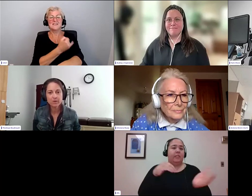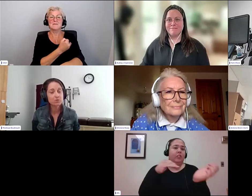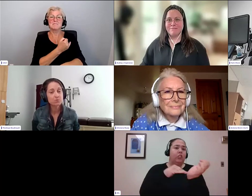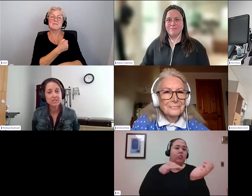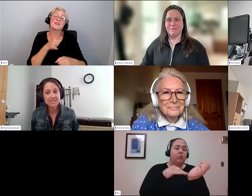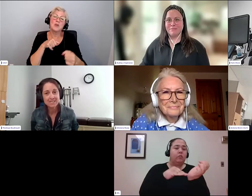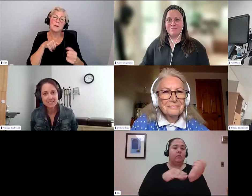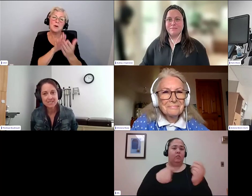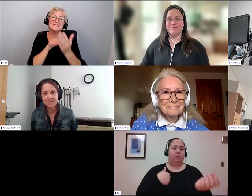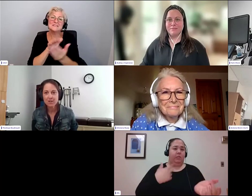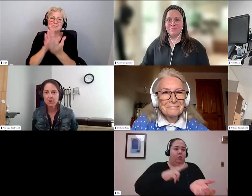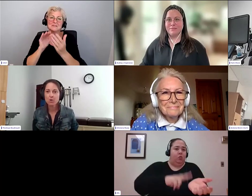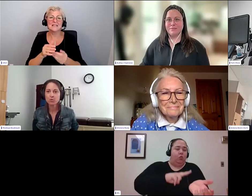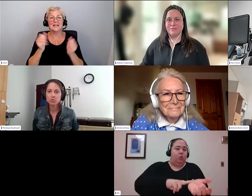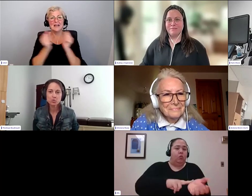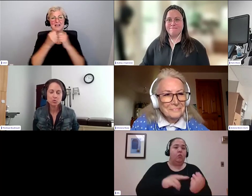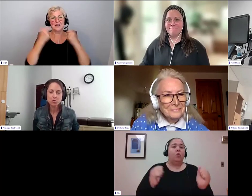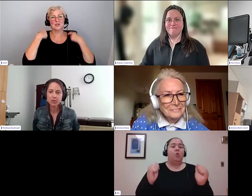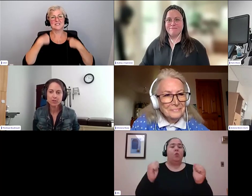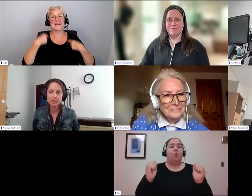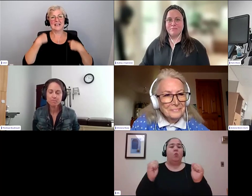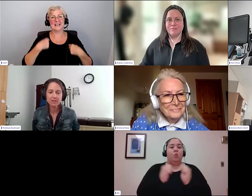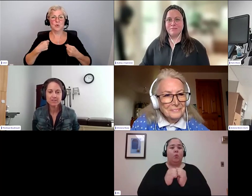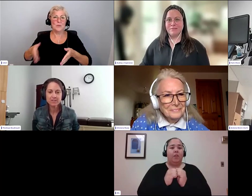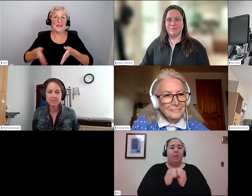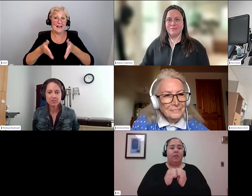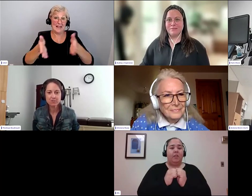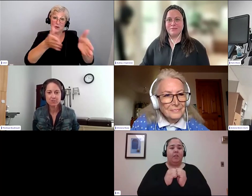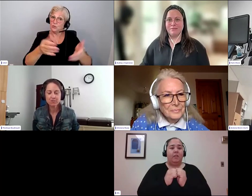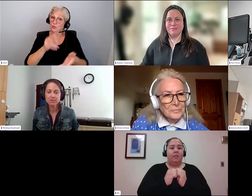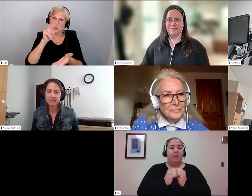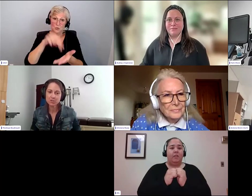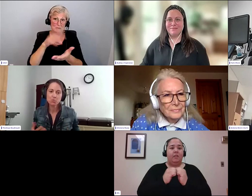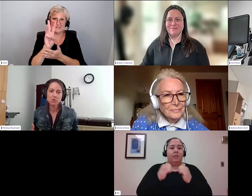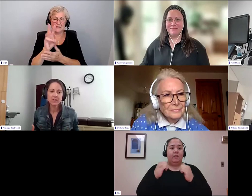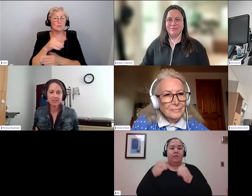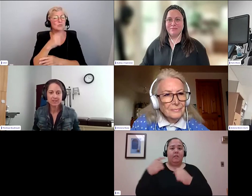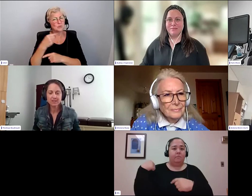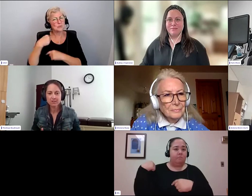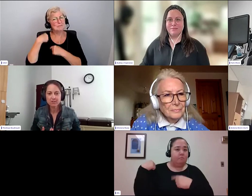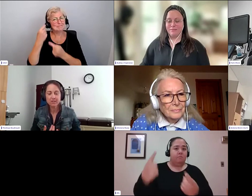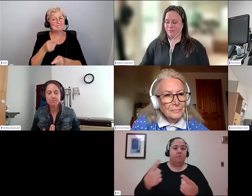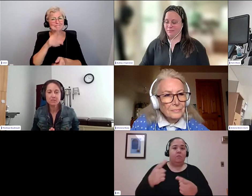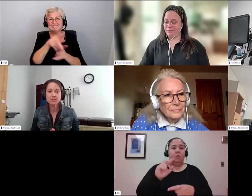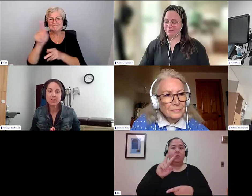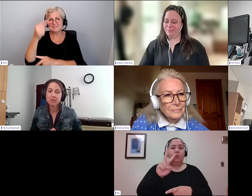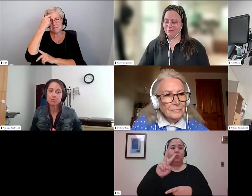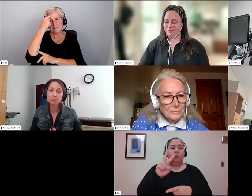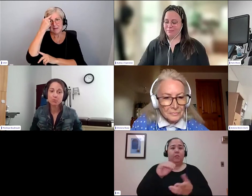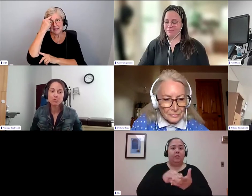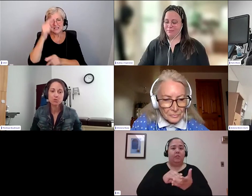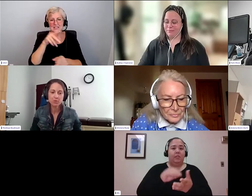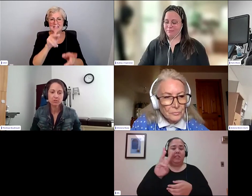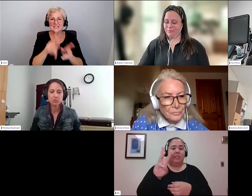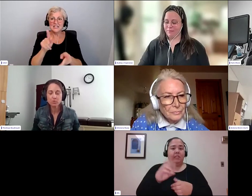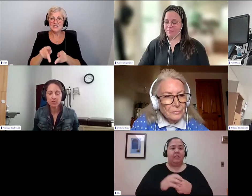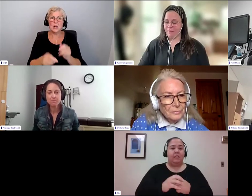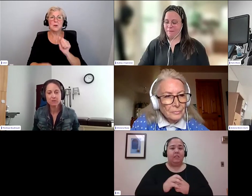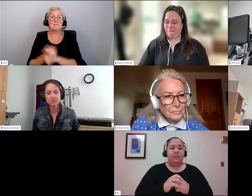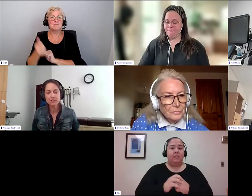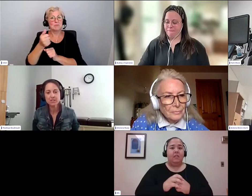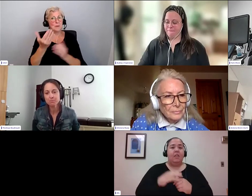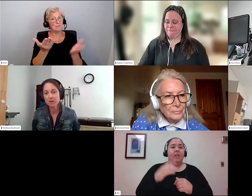close nurse with a backpack in the street in 2006. We always thought that